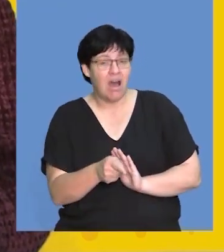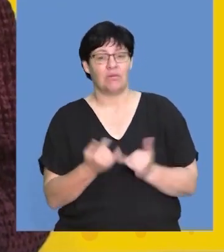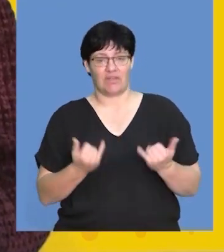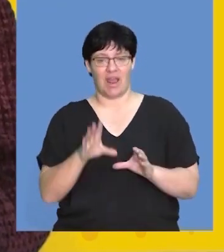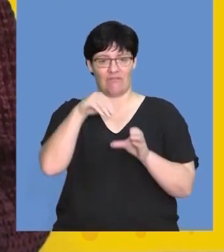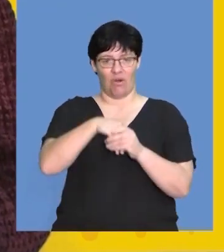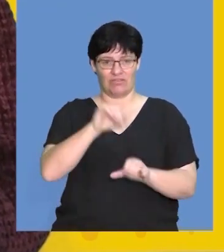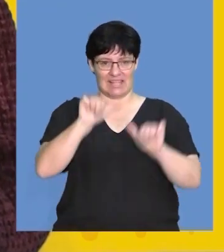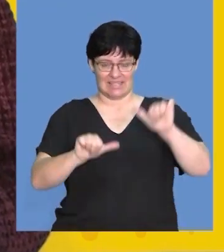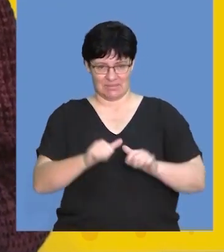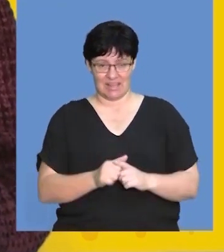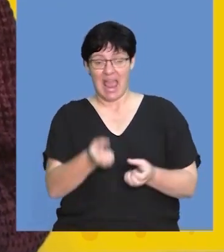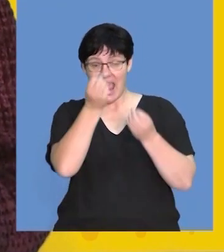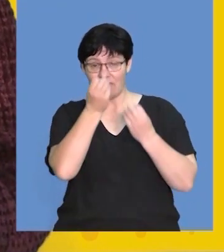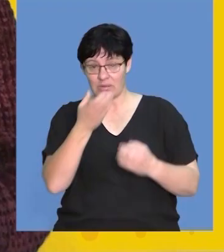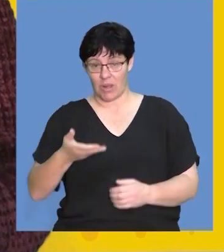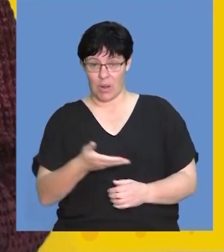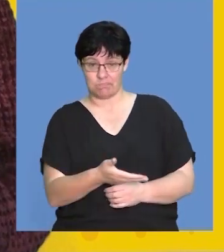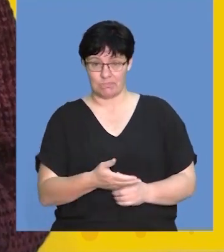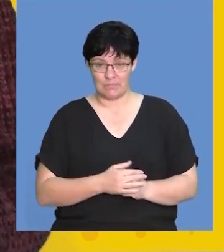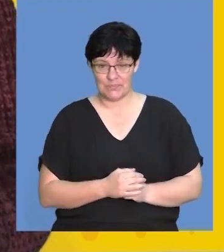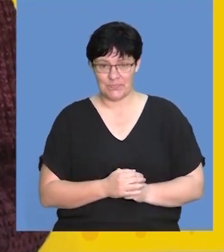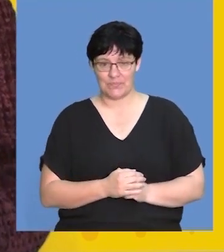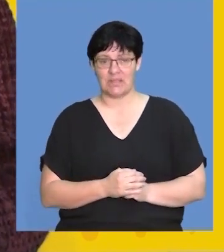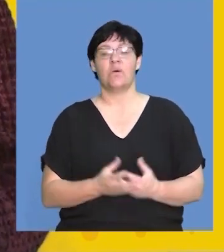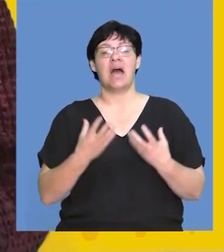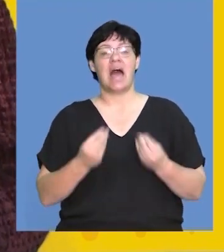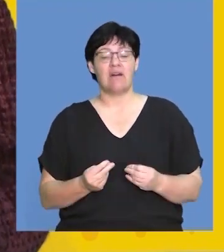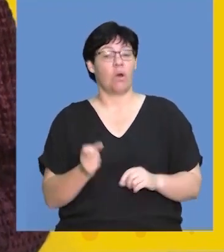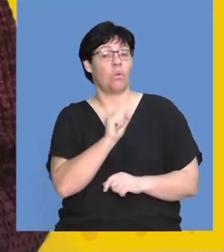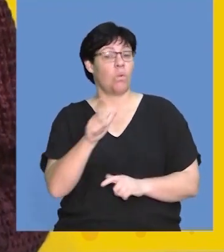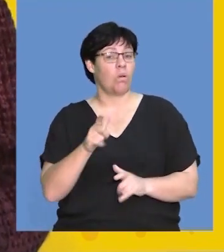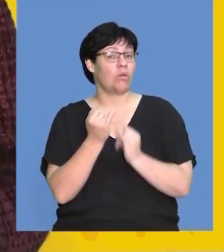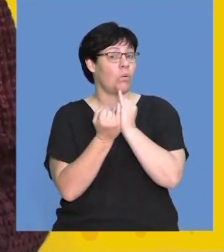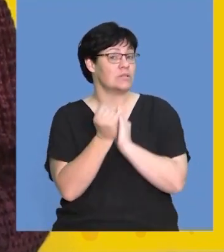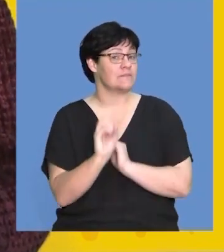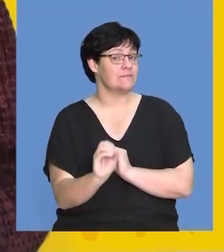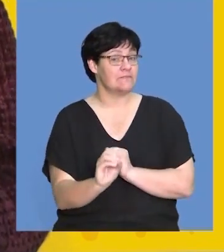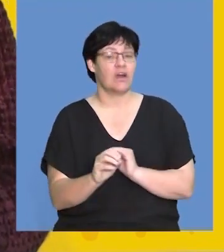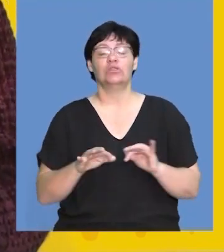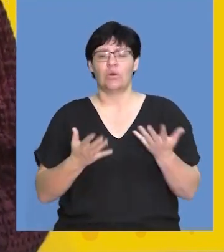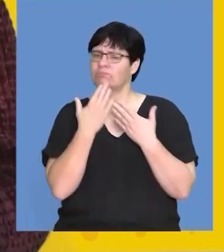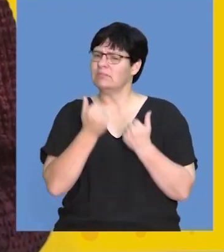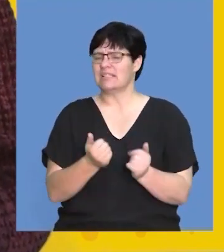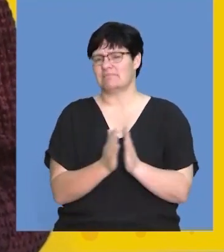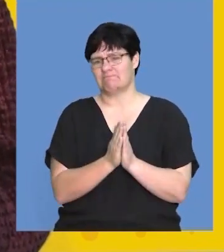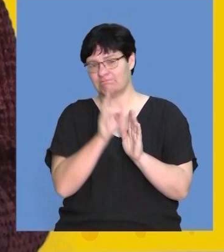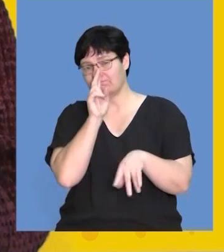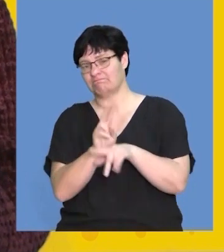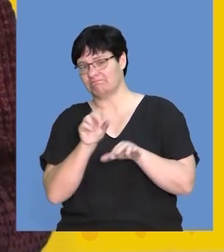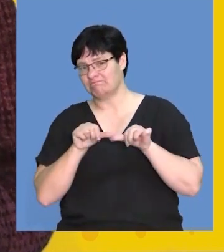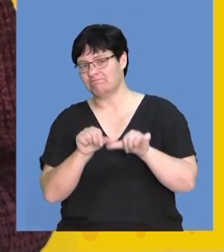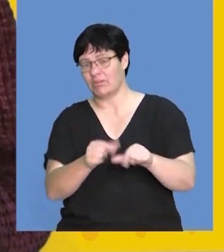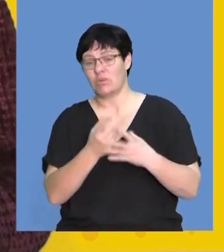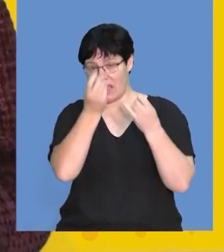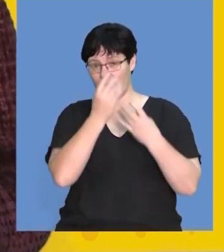today's assessment. The details are all on the screen. We've got a cool competition going on for you guys, so please stay tuned to get all of those